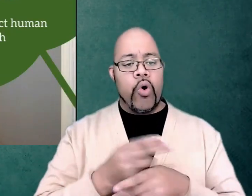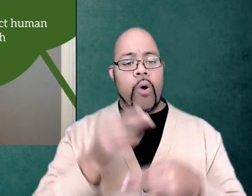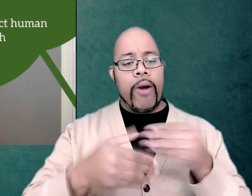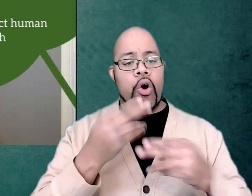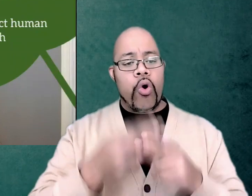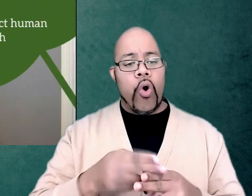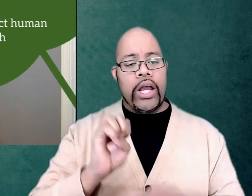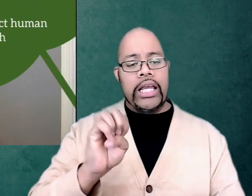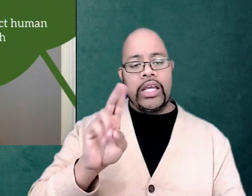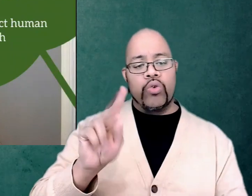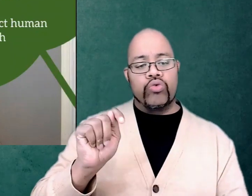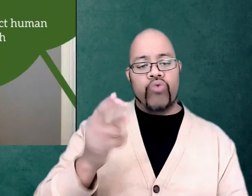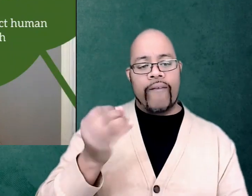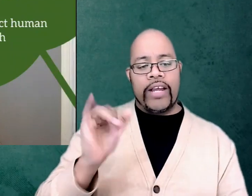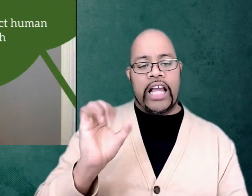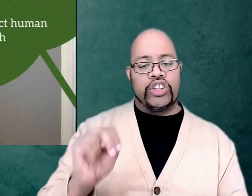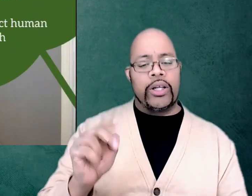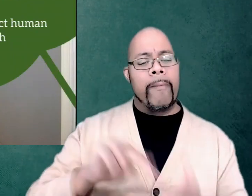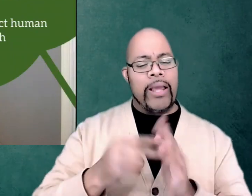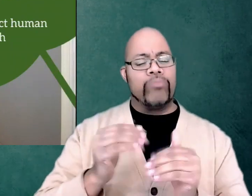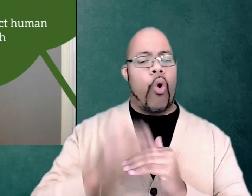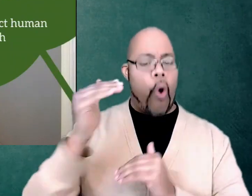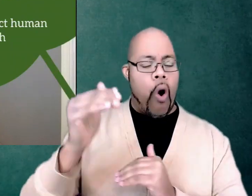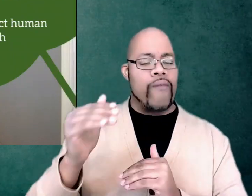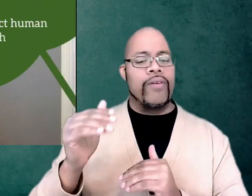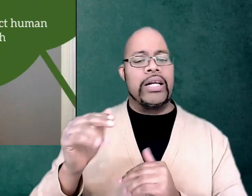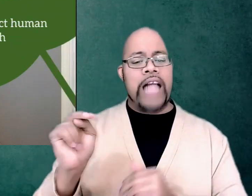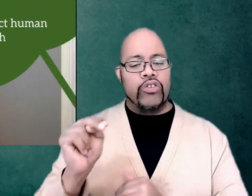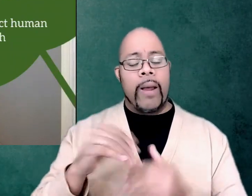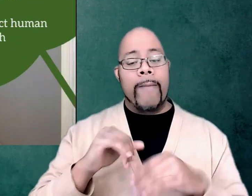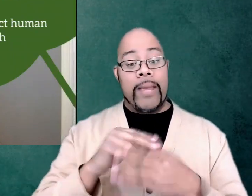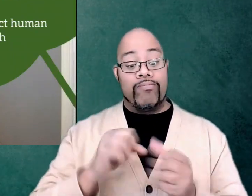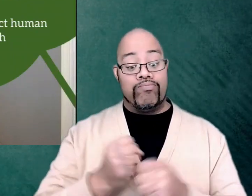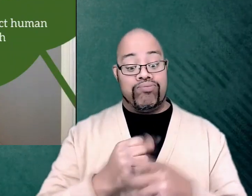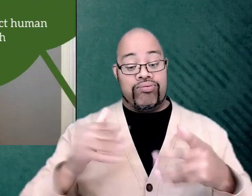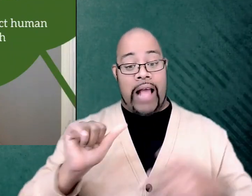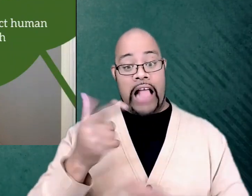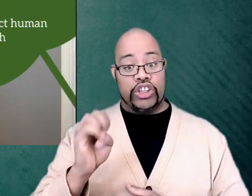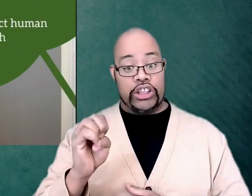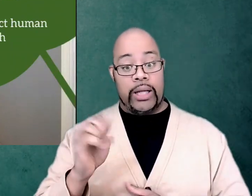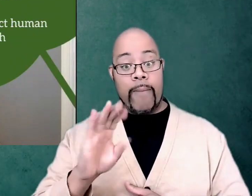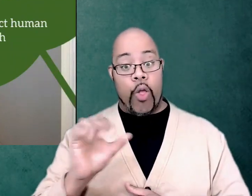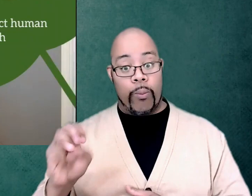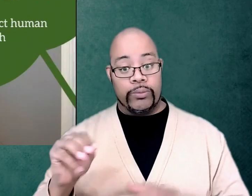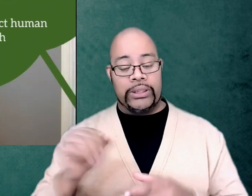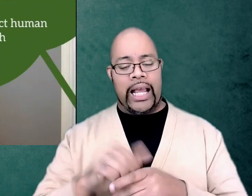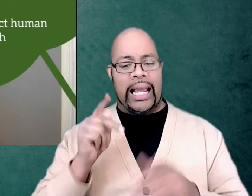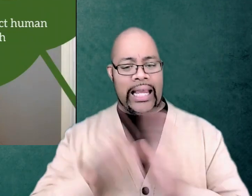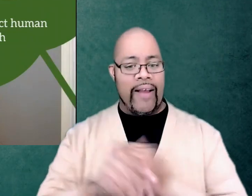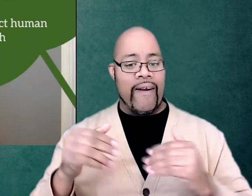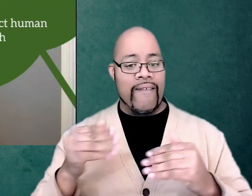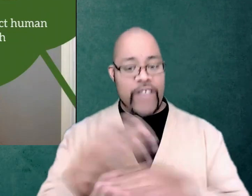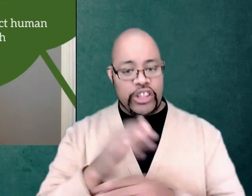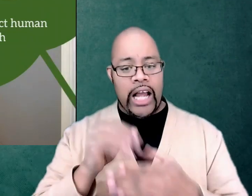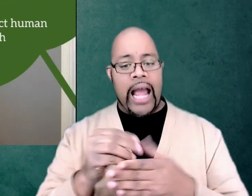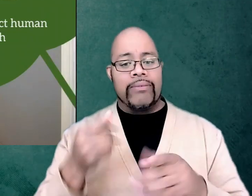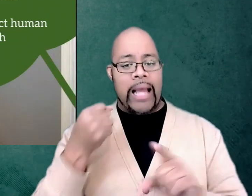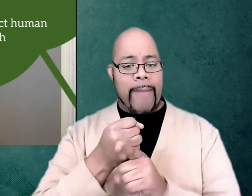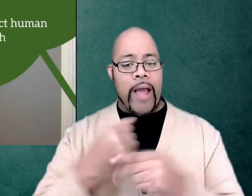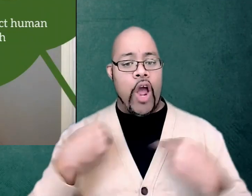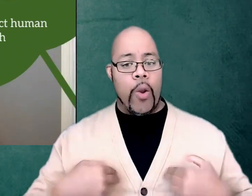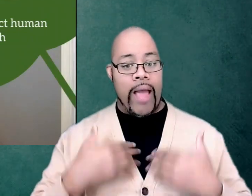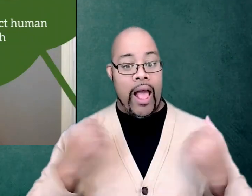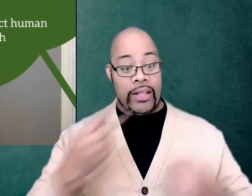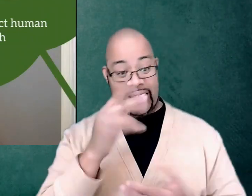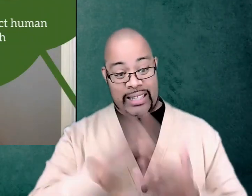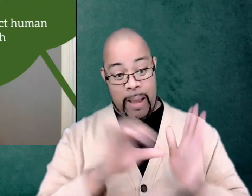a process known as eutrophication, which can in turn lead to harmful algal blooms, which can cause fish kills and can impact human health. In fact, this right